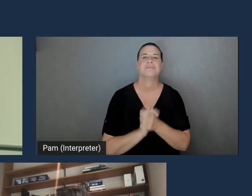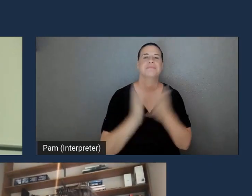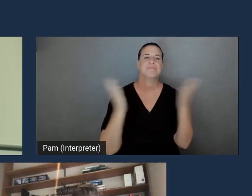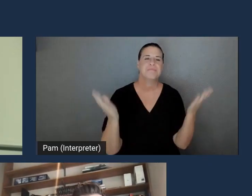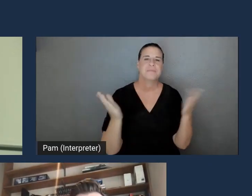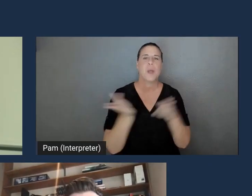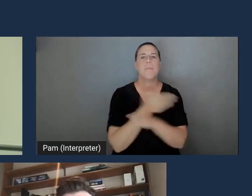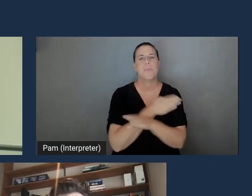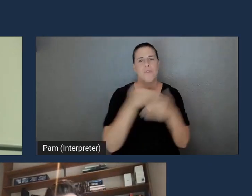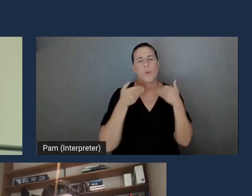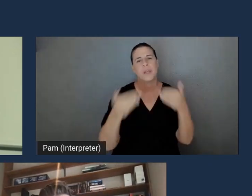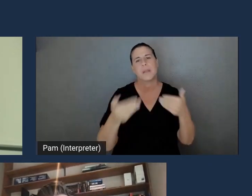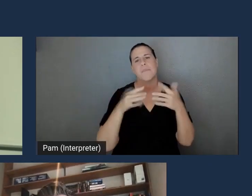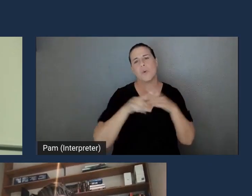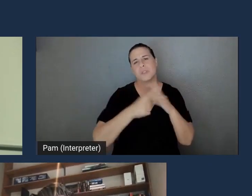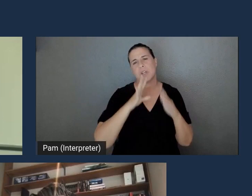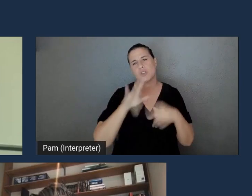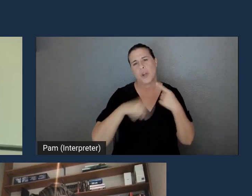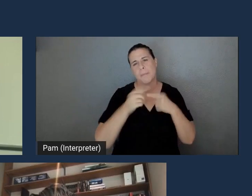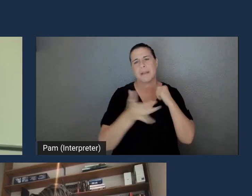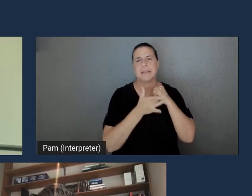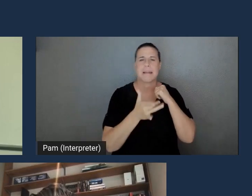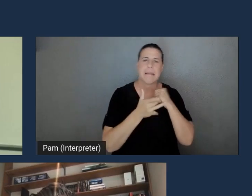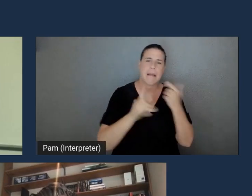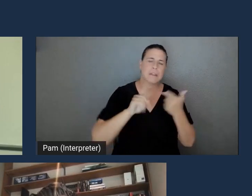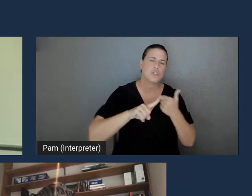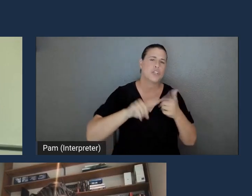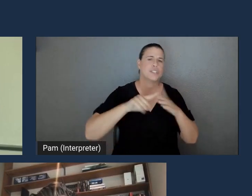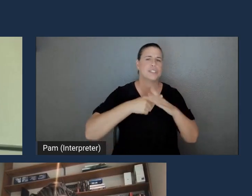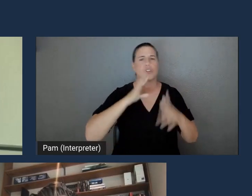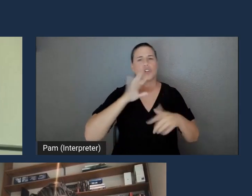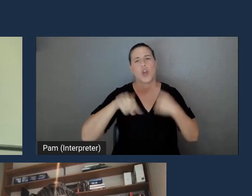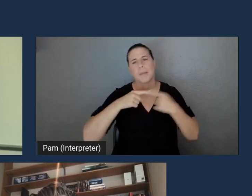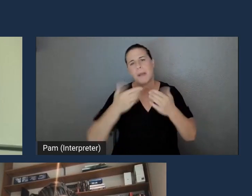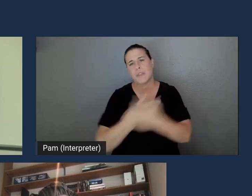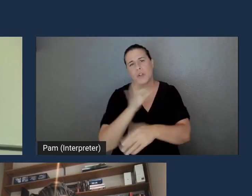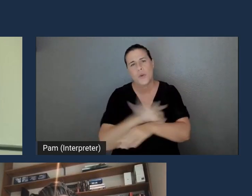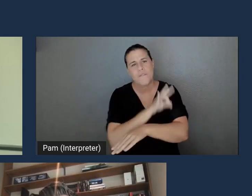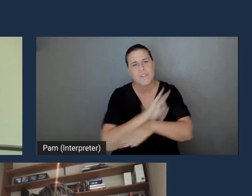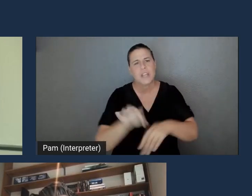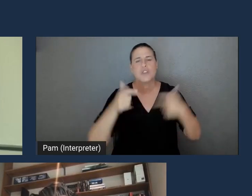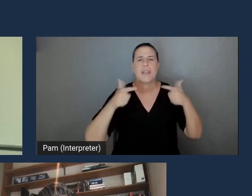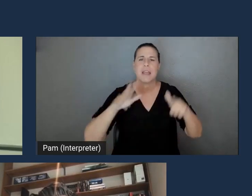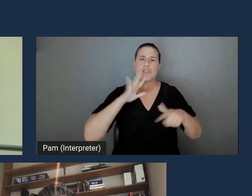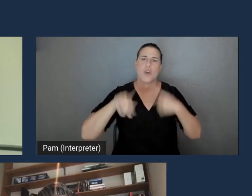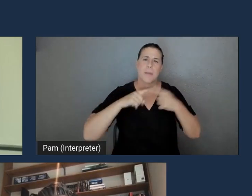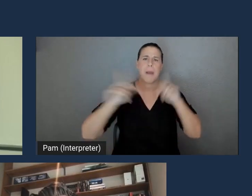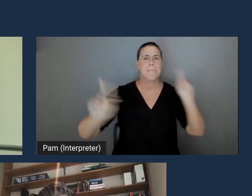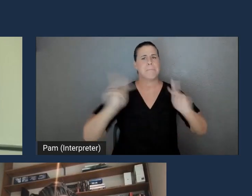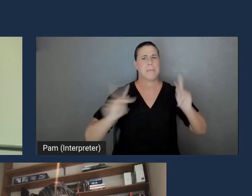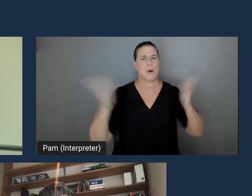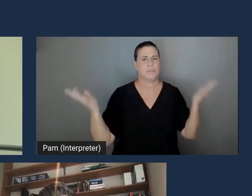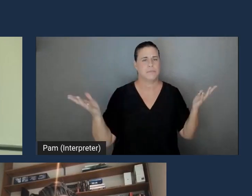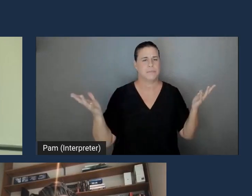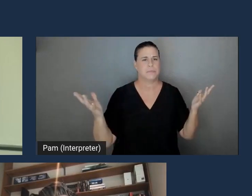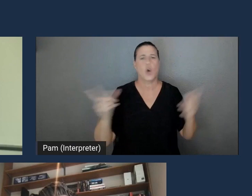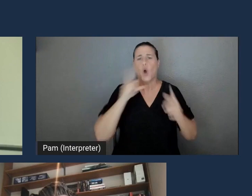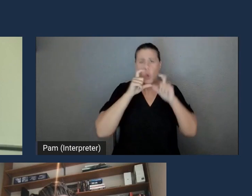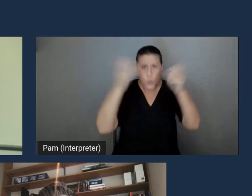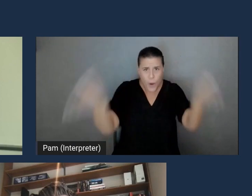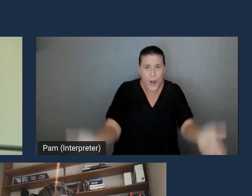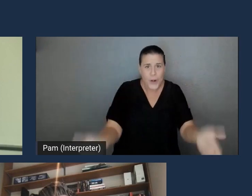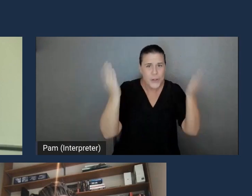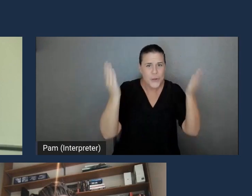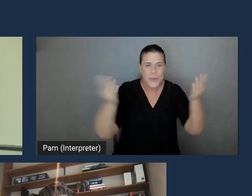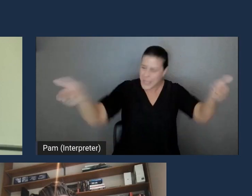Before we continue, before we start talking about the technology, before we start talking about the new features, let's talk about people. Who are you?